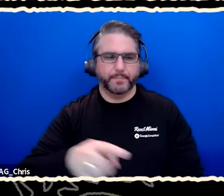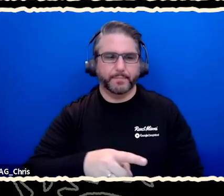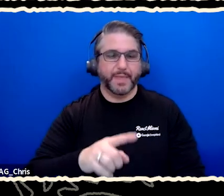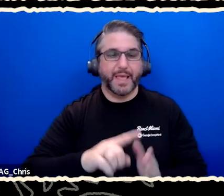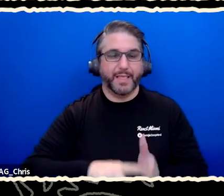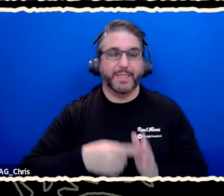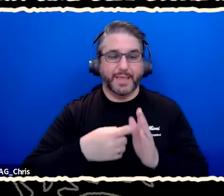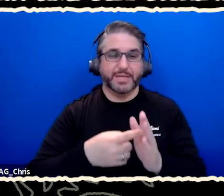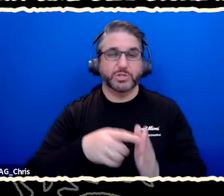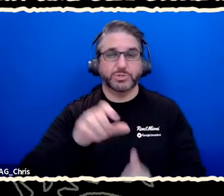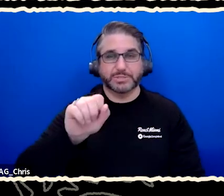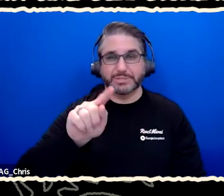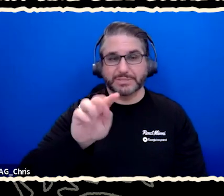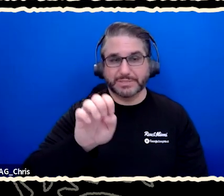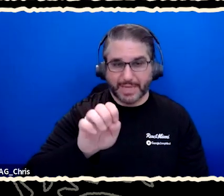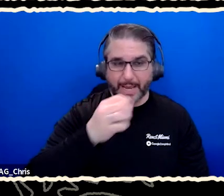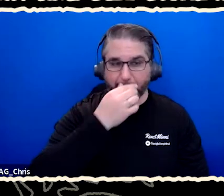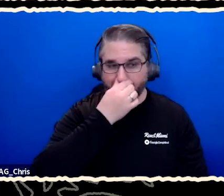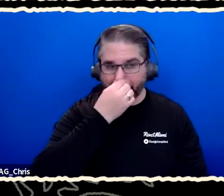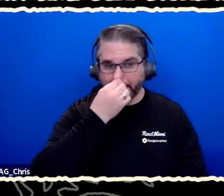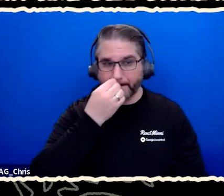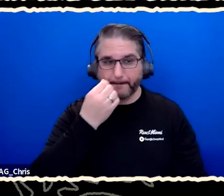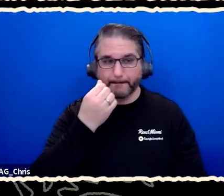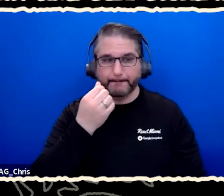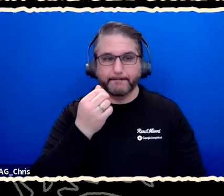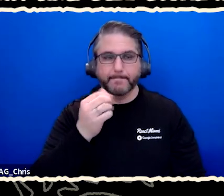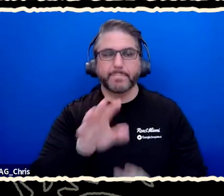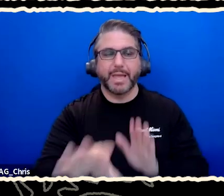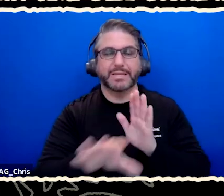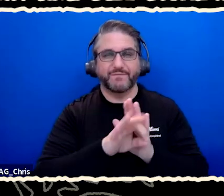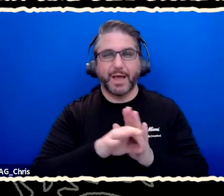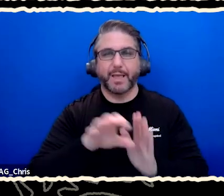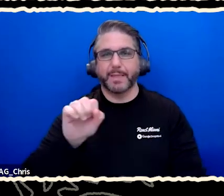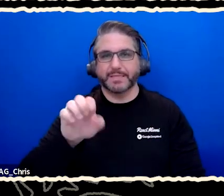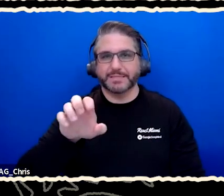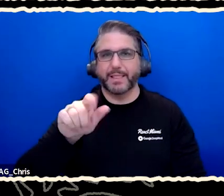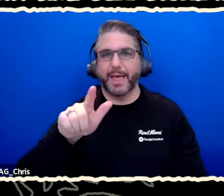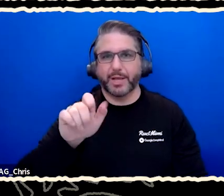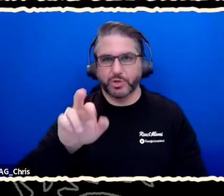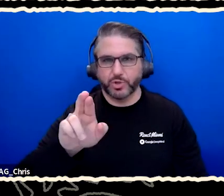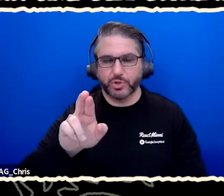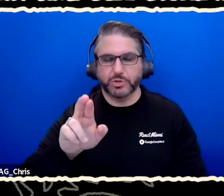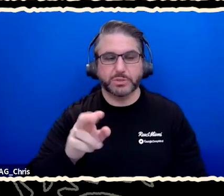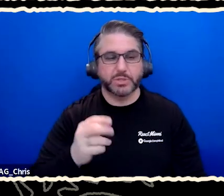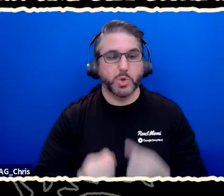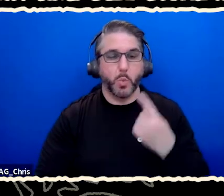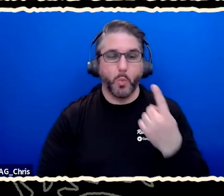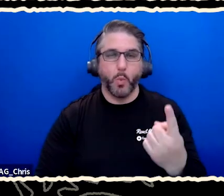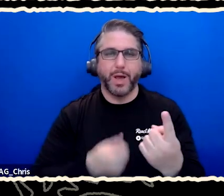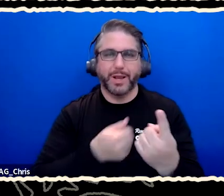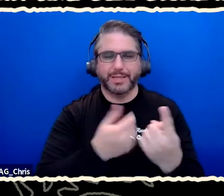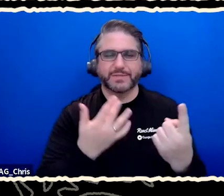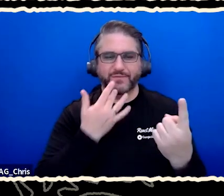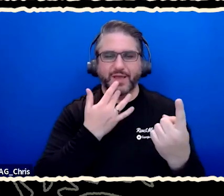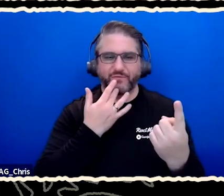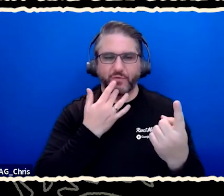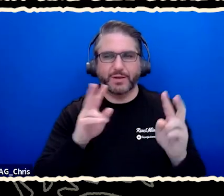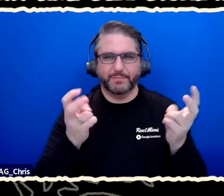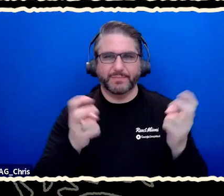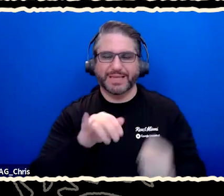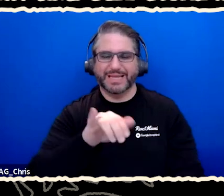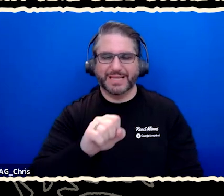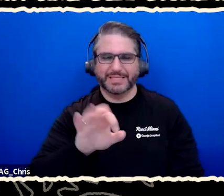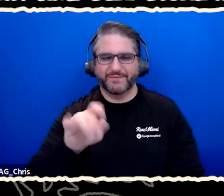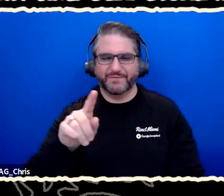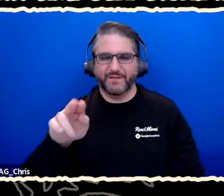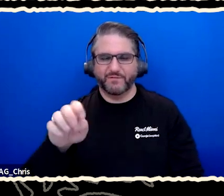state and define the selectors. In this case, just one is favorite. The selector is a